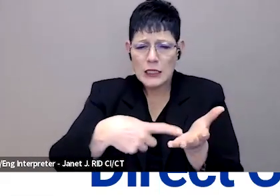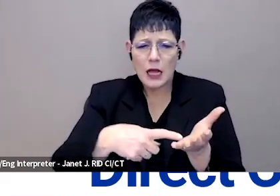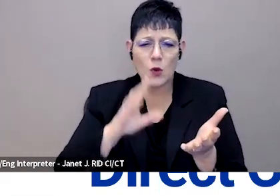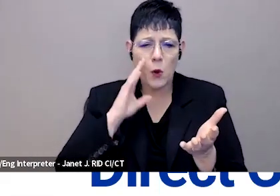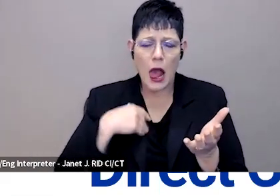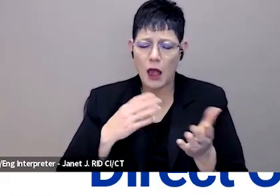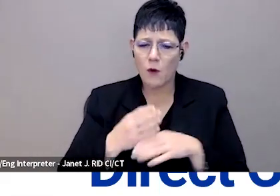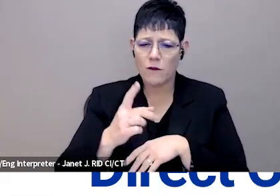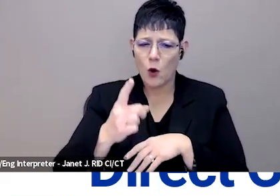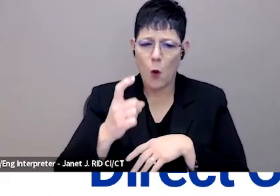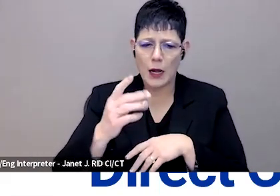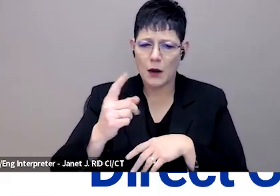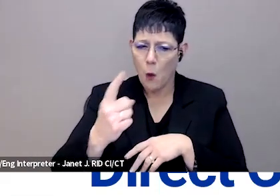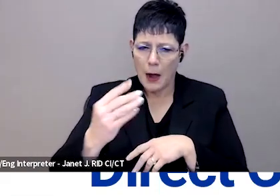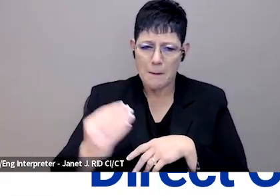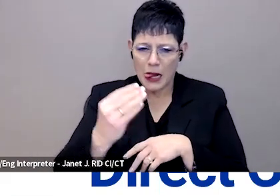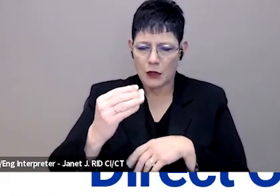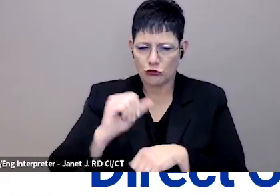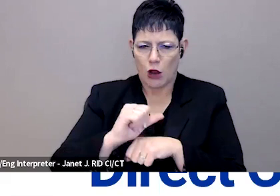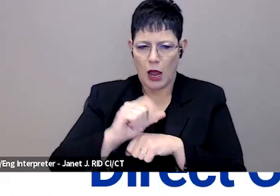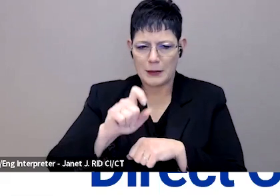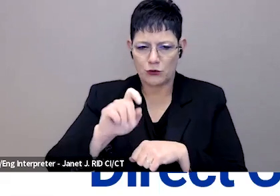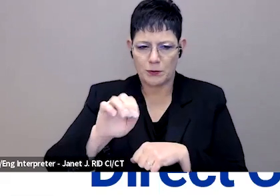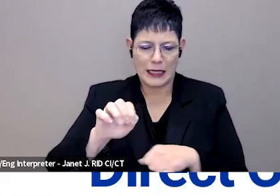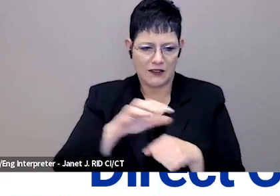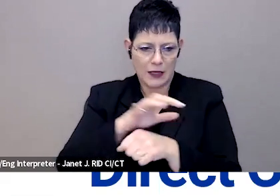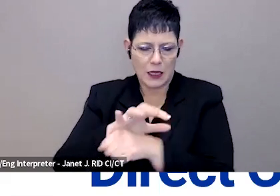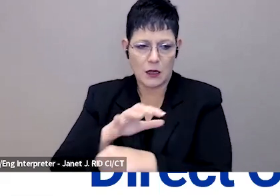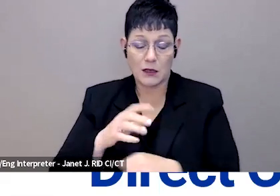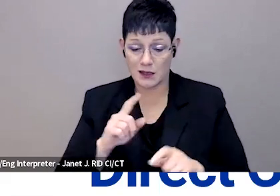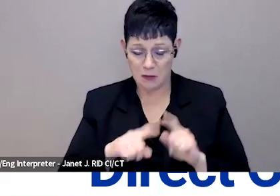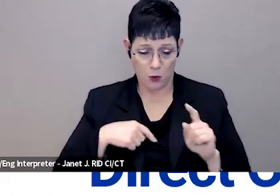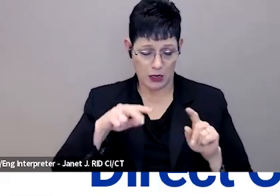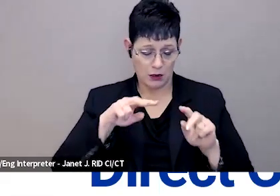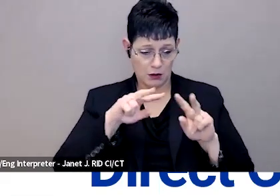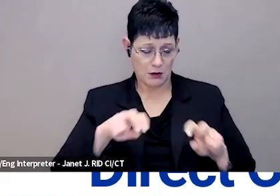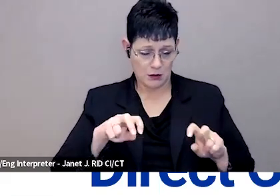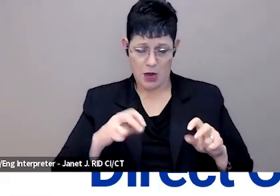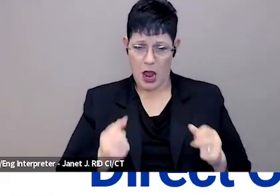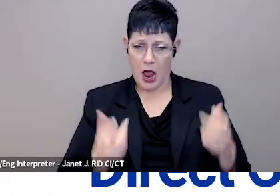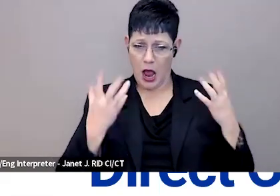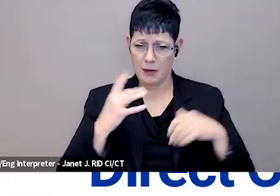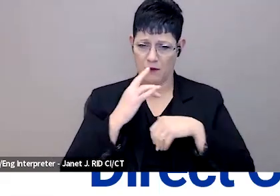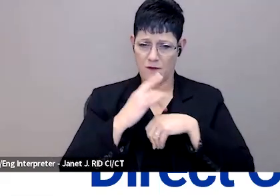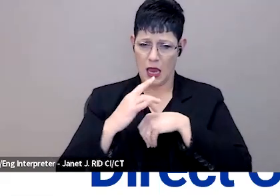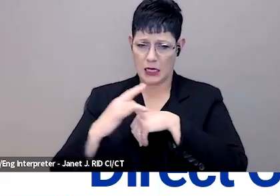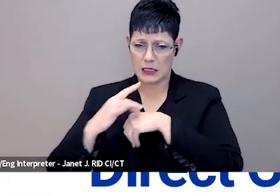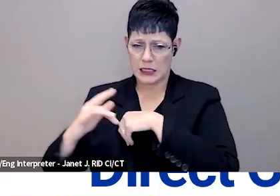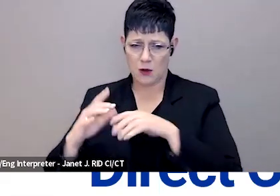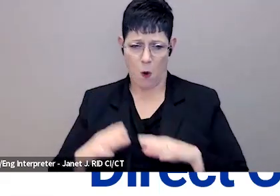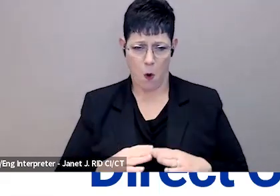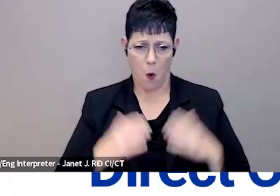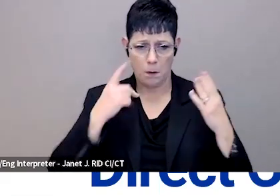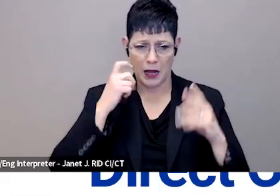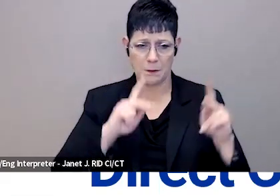jobs that will need to be filled, when we take into consideration the number of job openings that will need to be filled because workers